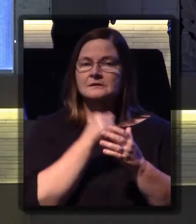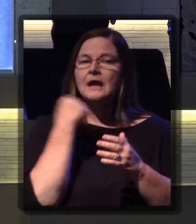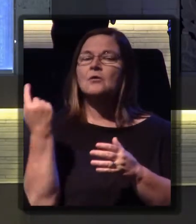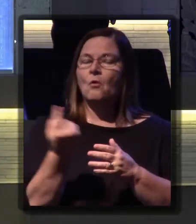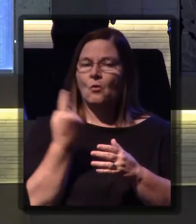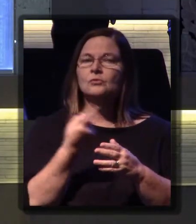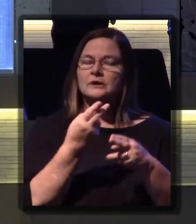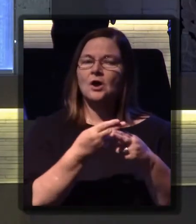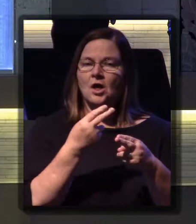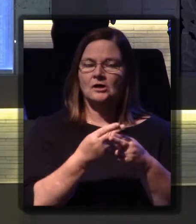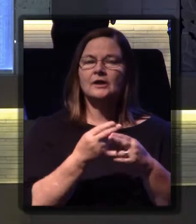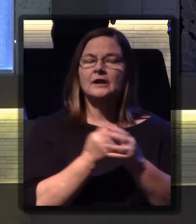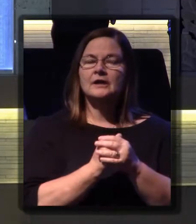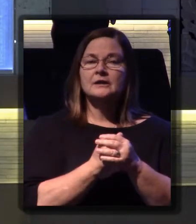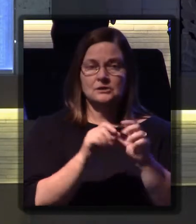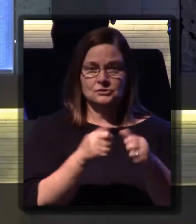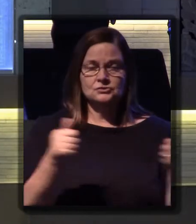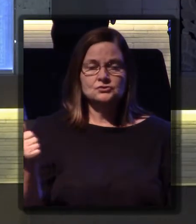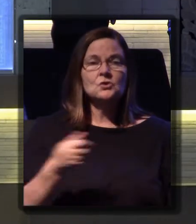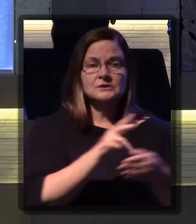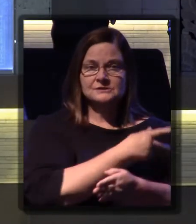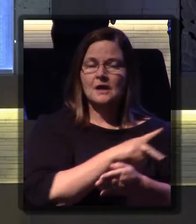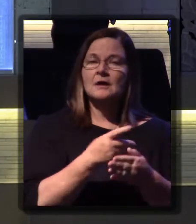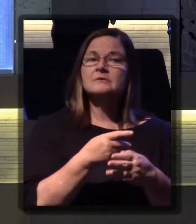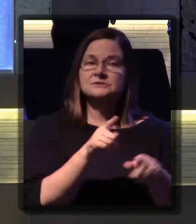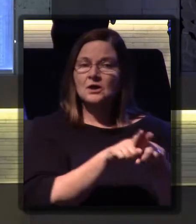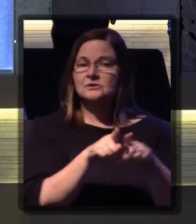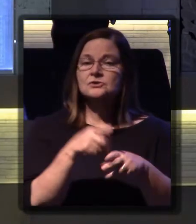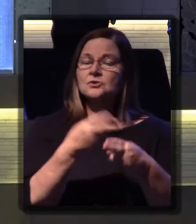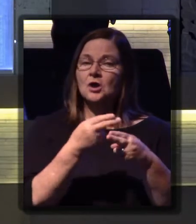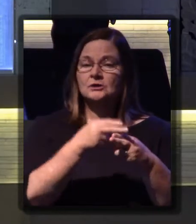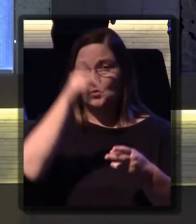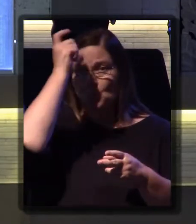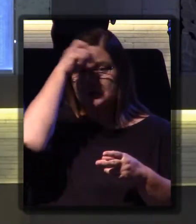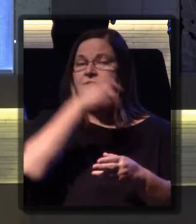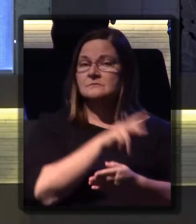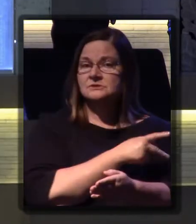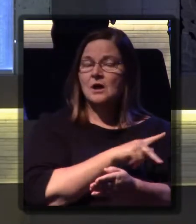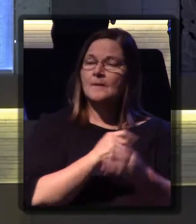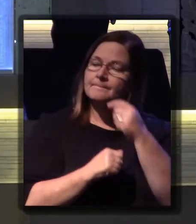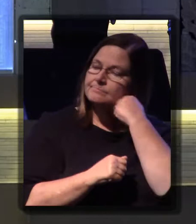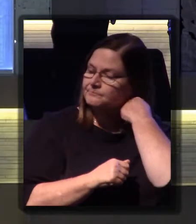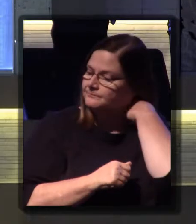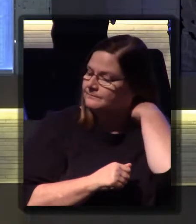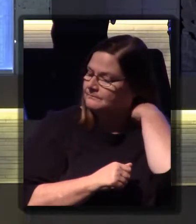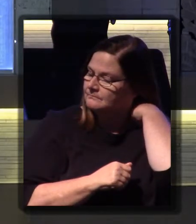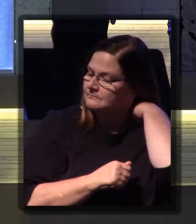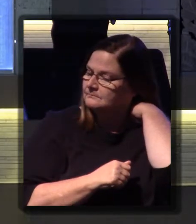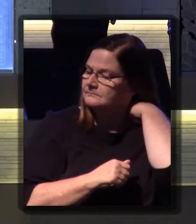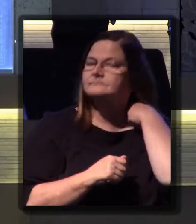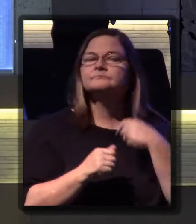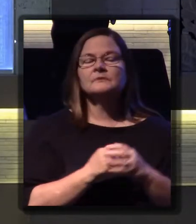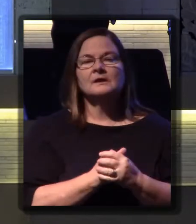book of Proverbs, and for that reason, this psalm has not only been called a Torah psalm, but it's been called by some a wisdom psalm,